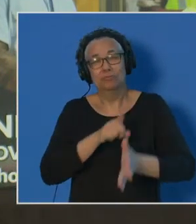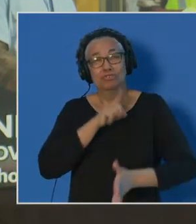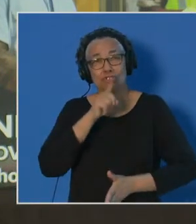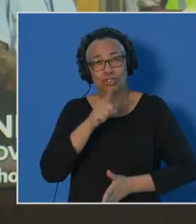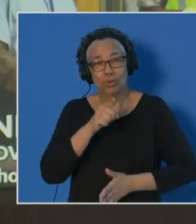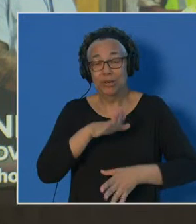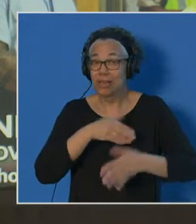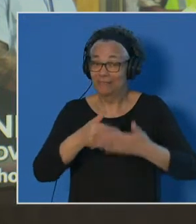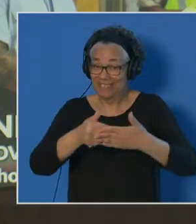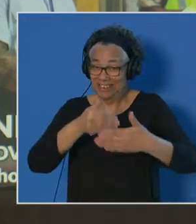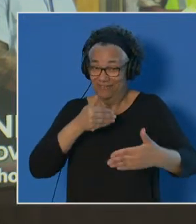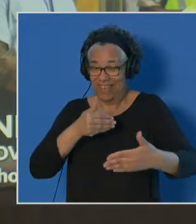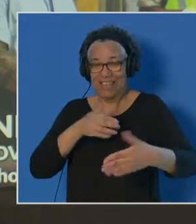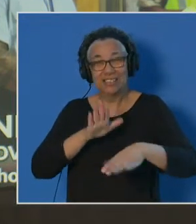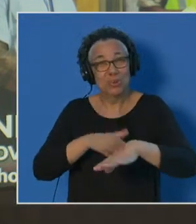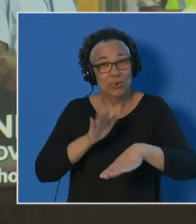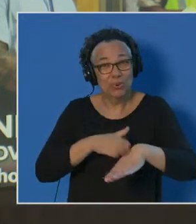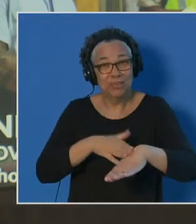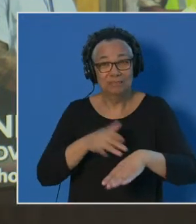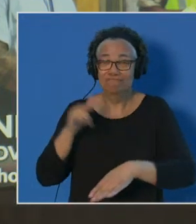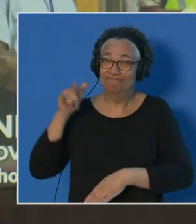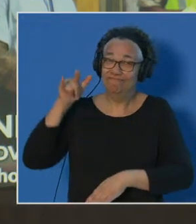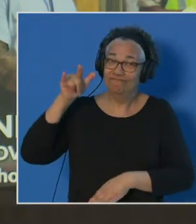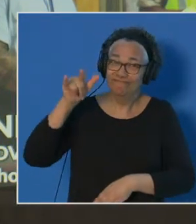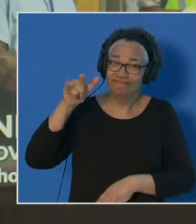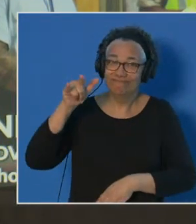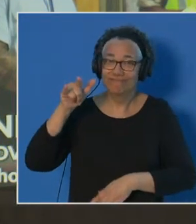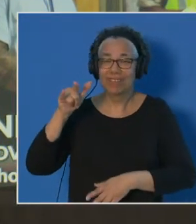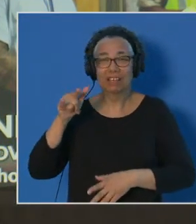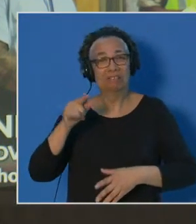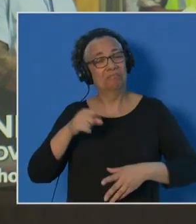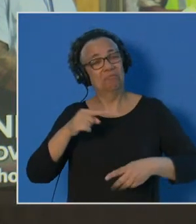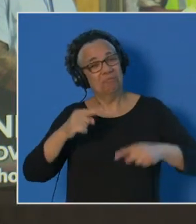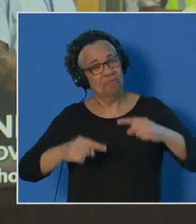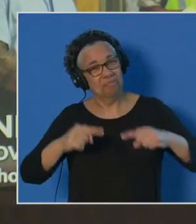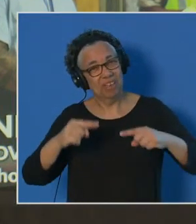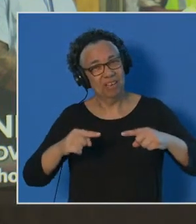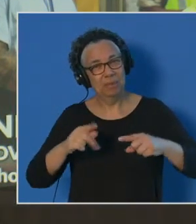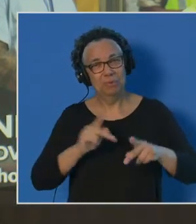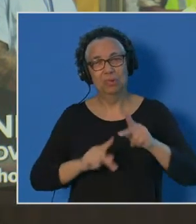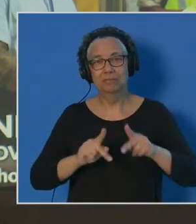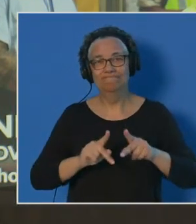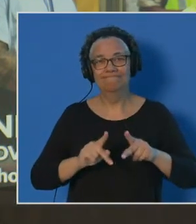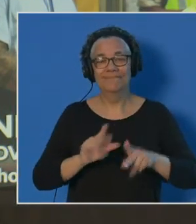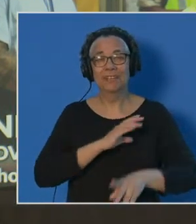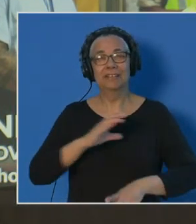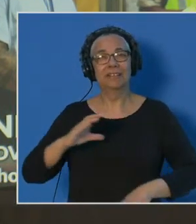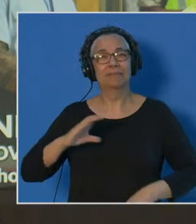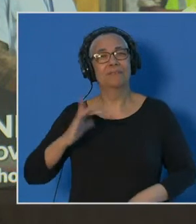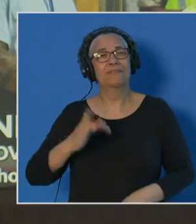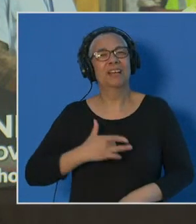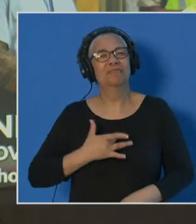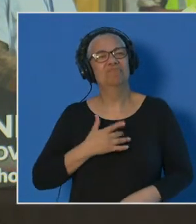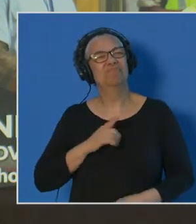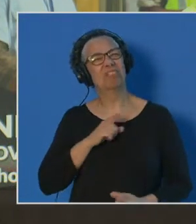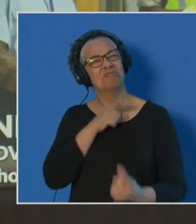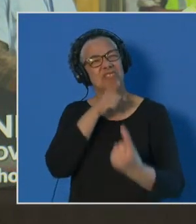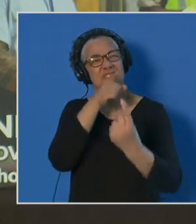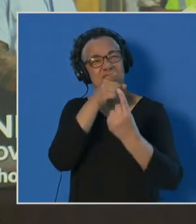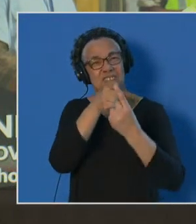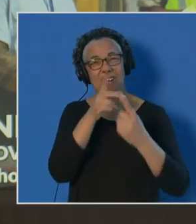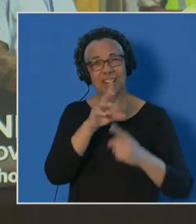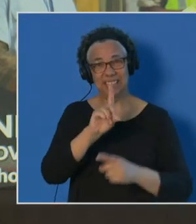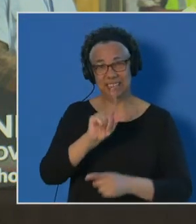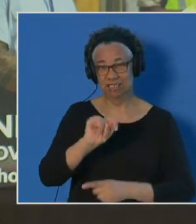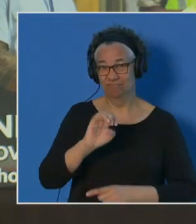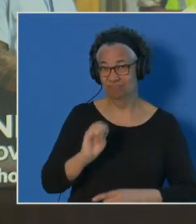advance notification to our airline partners and others, the cabinet felt it necessary to go ahead and set a target date. And so